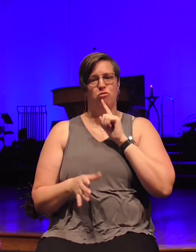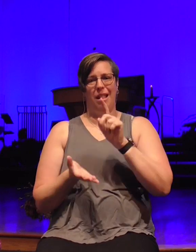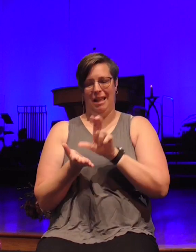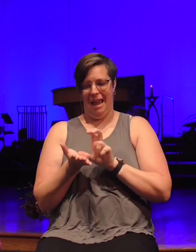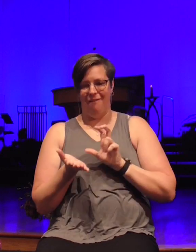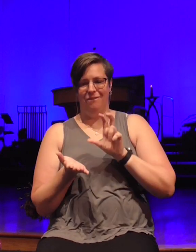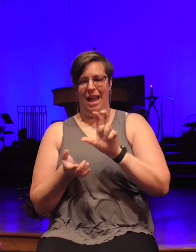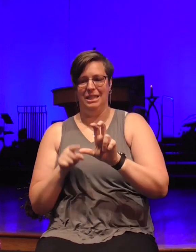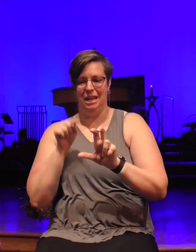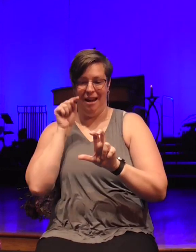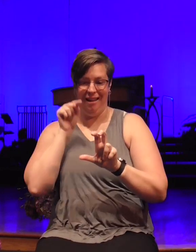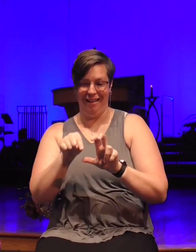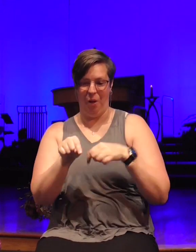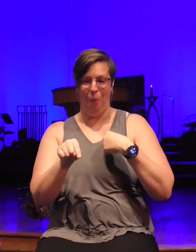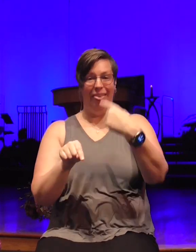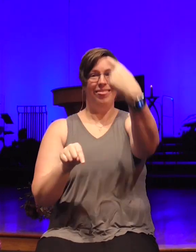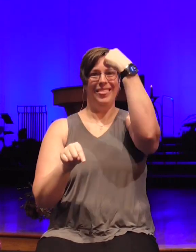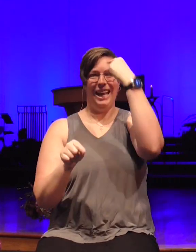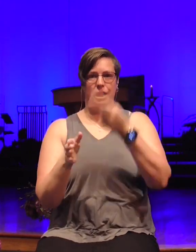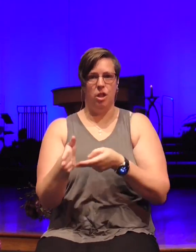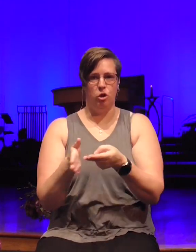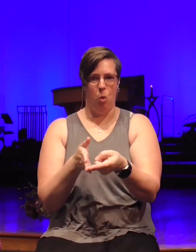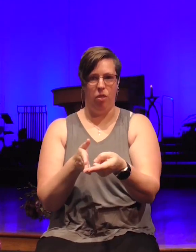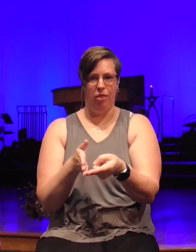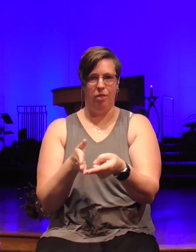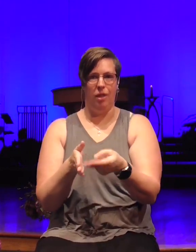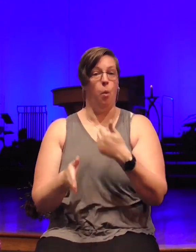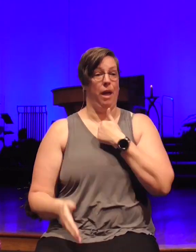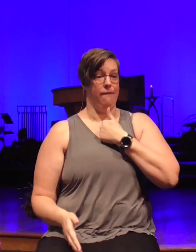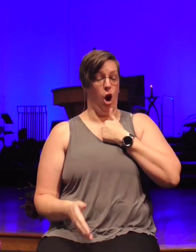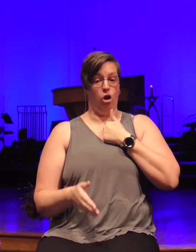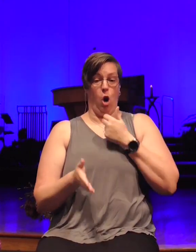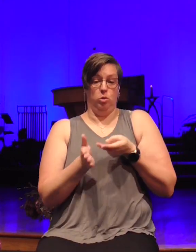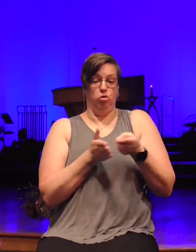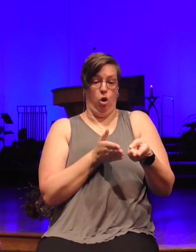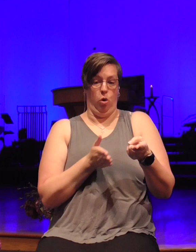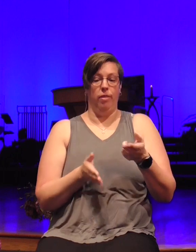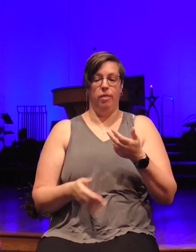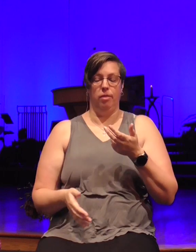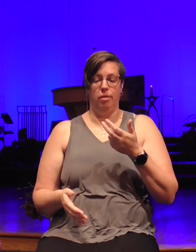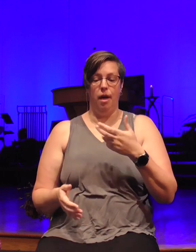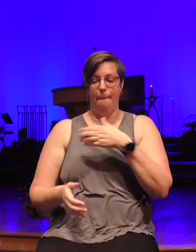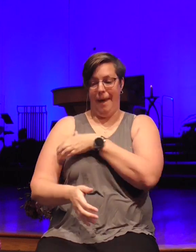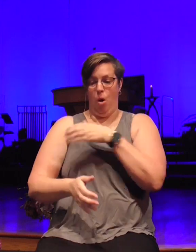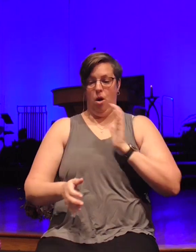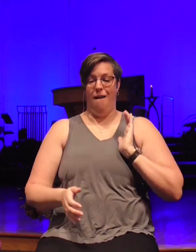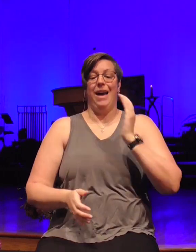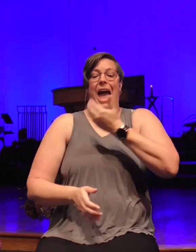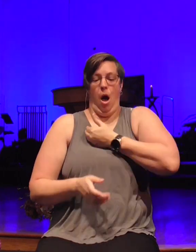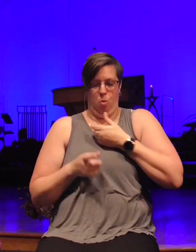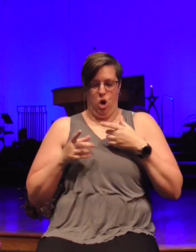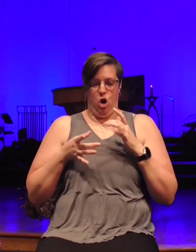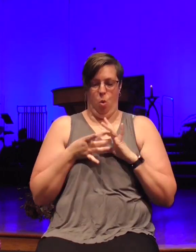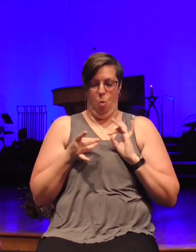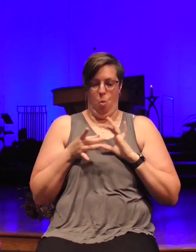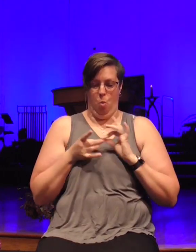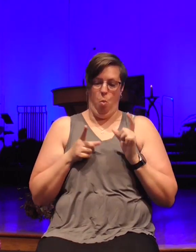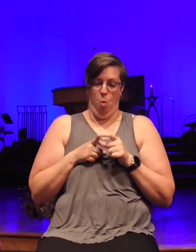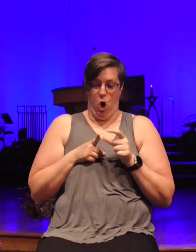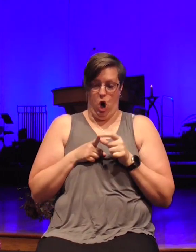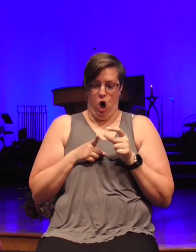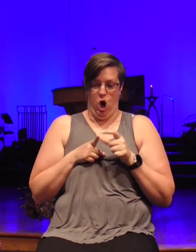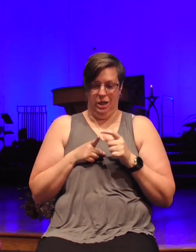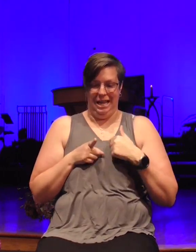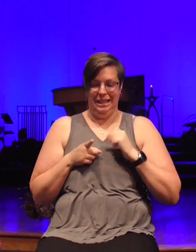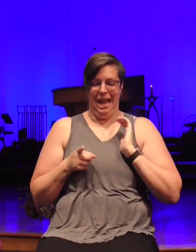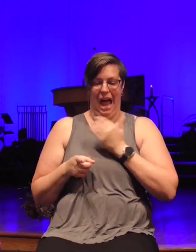is the truth at times. We've got our own truths, the power of our word that has come to us through our life story, each one of